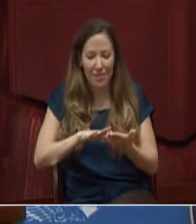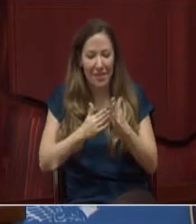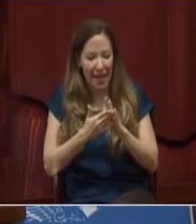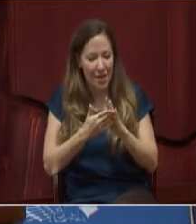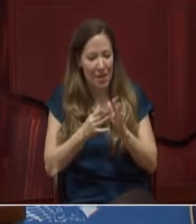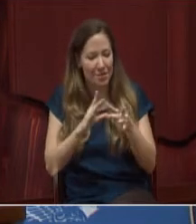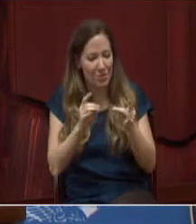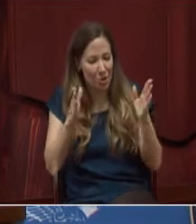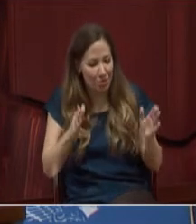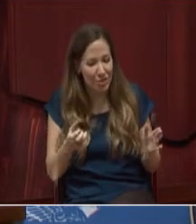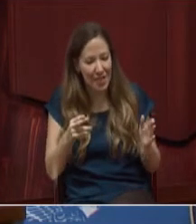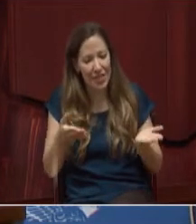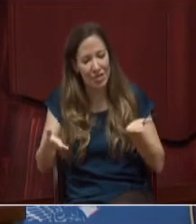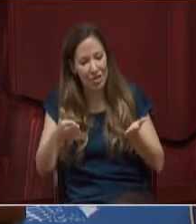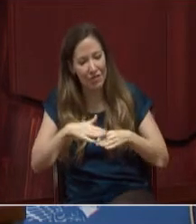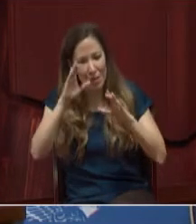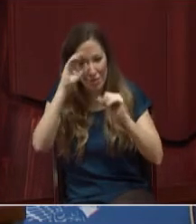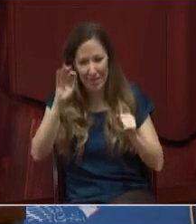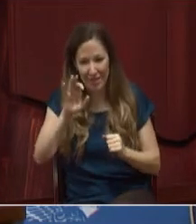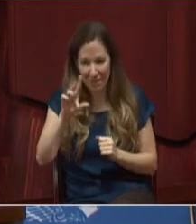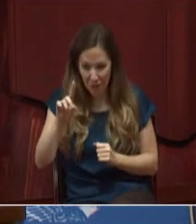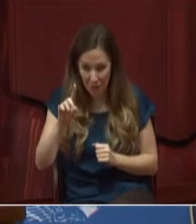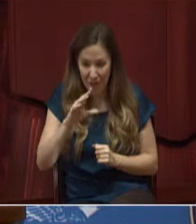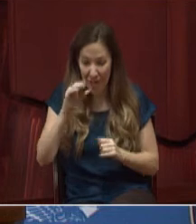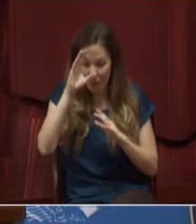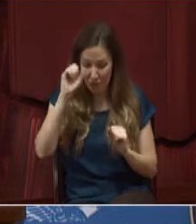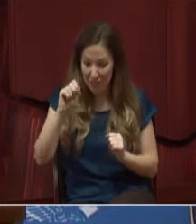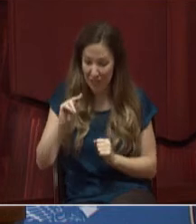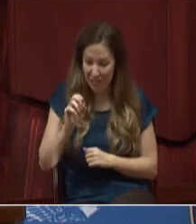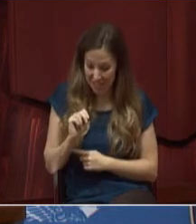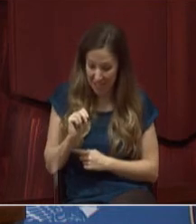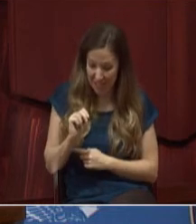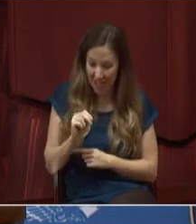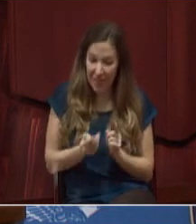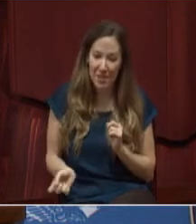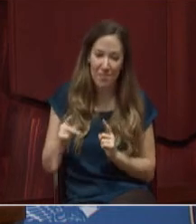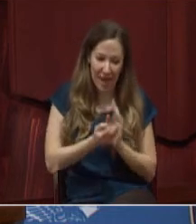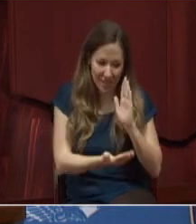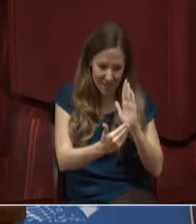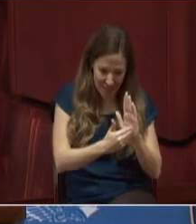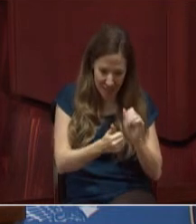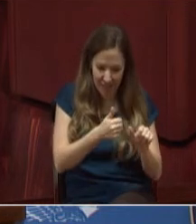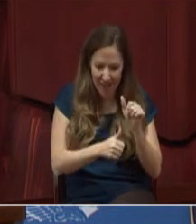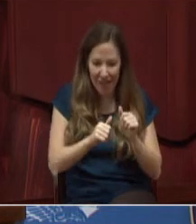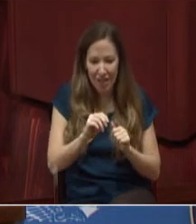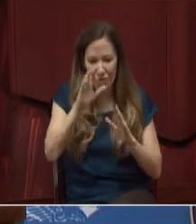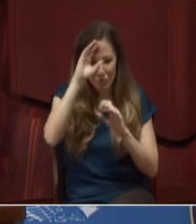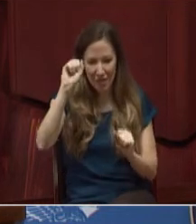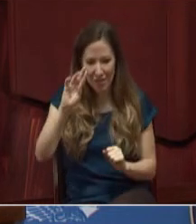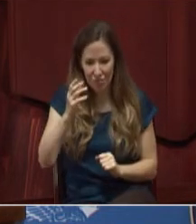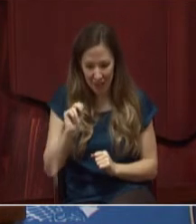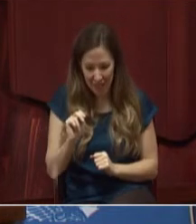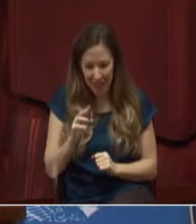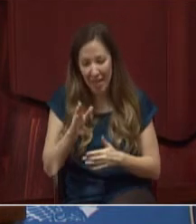and then served on President Ford's and President Nixon's, President Ford's, and then back again under President Reagan. In between,